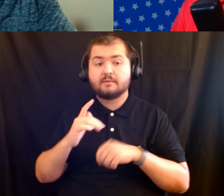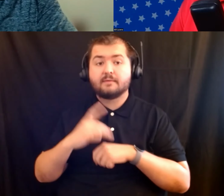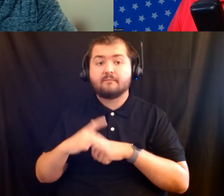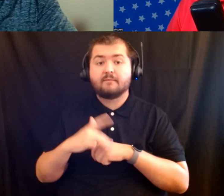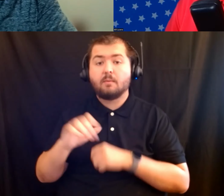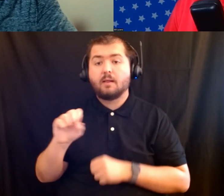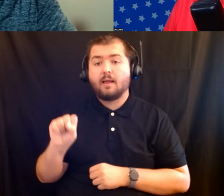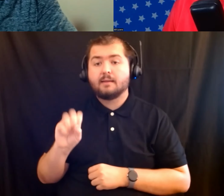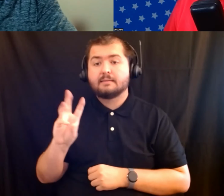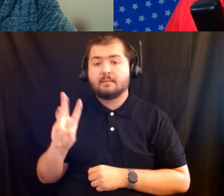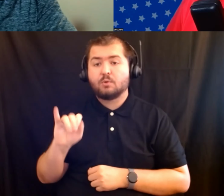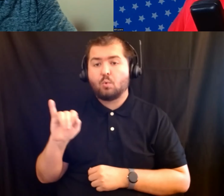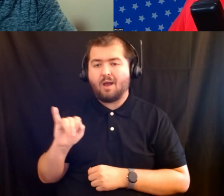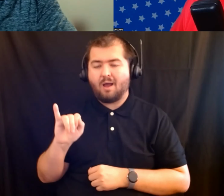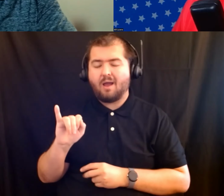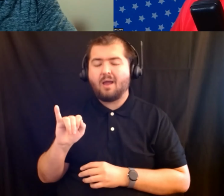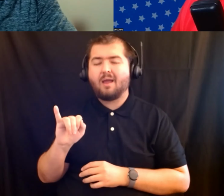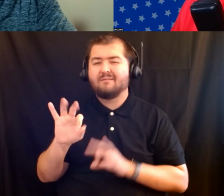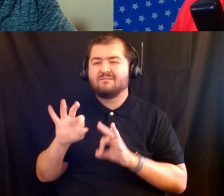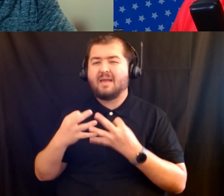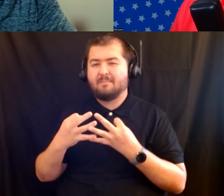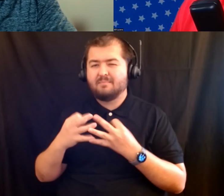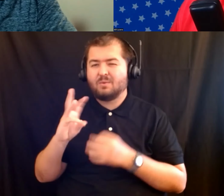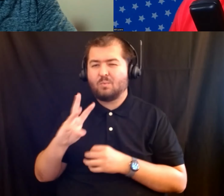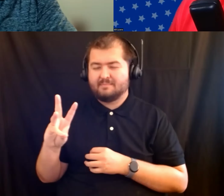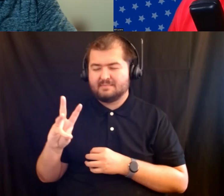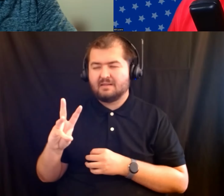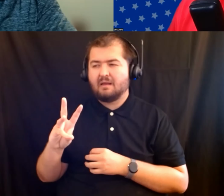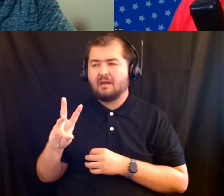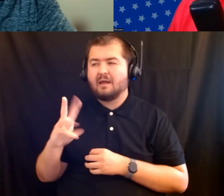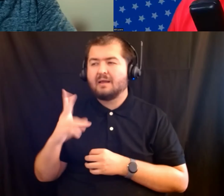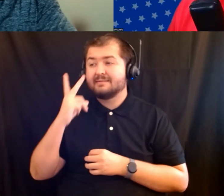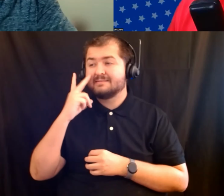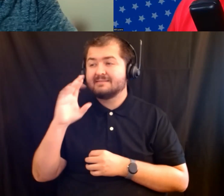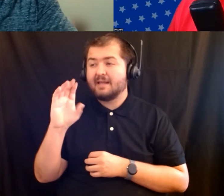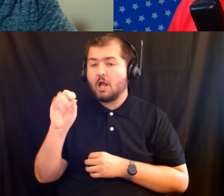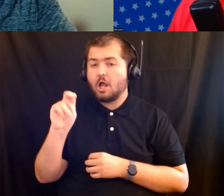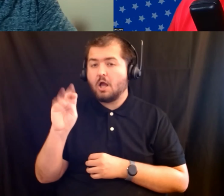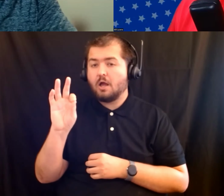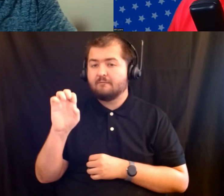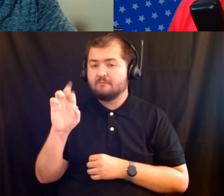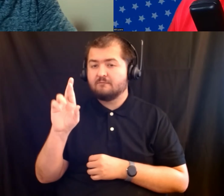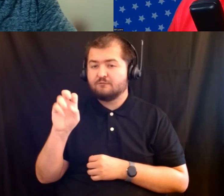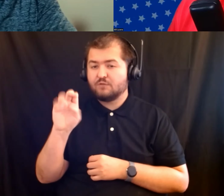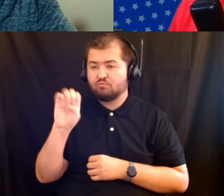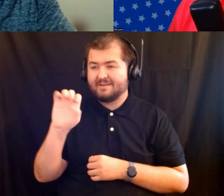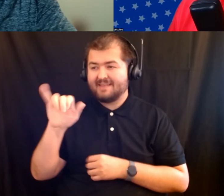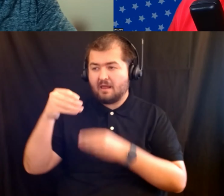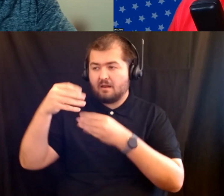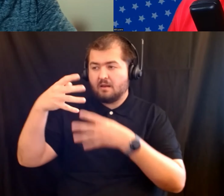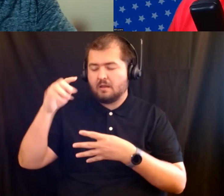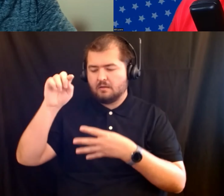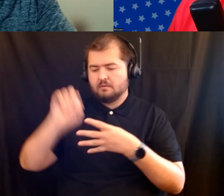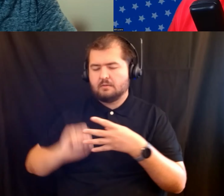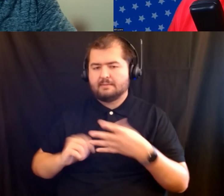swifamilies.org website under the conference section. Okay. Any more questions, guys, before we